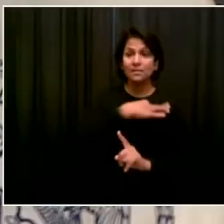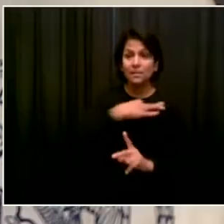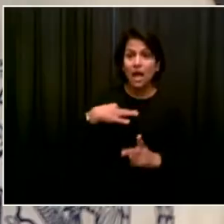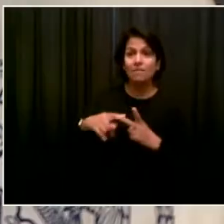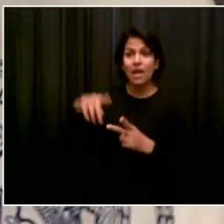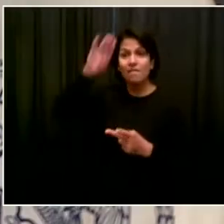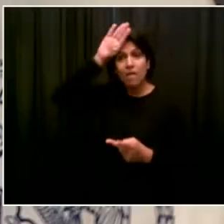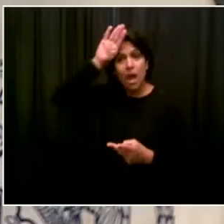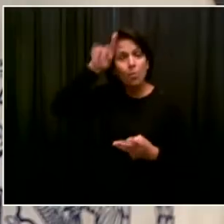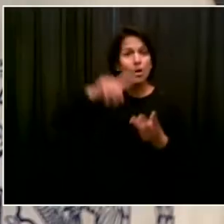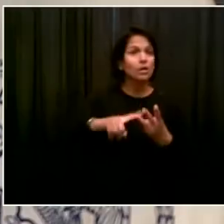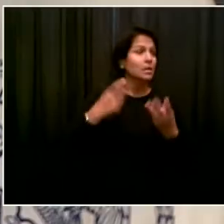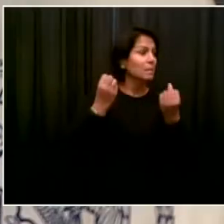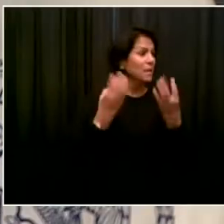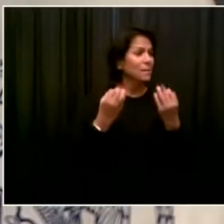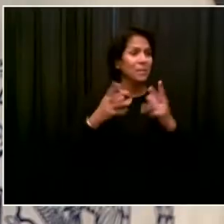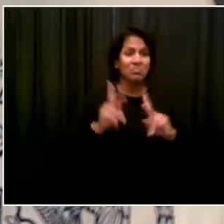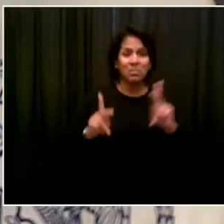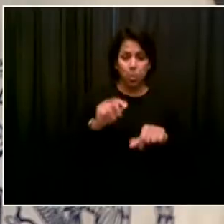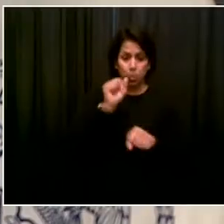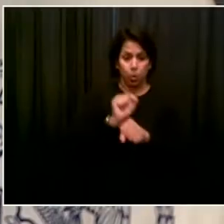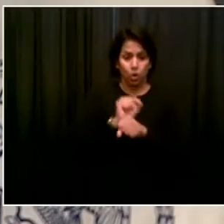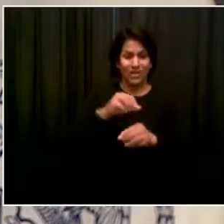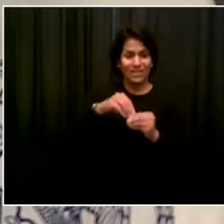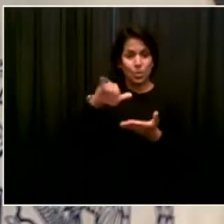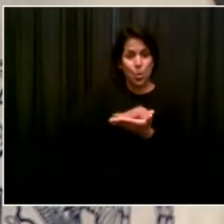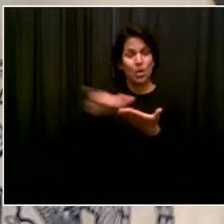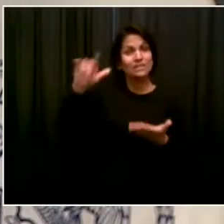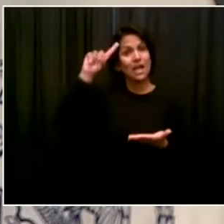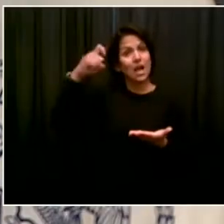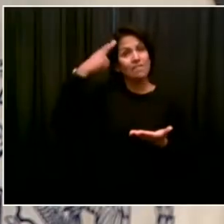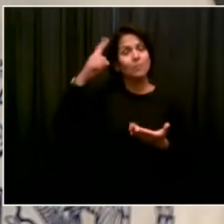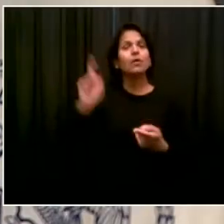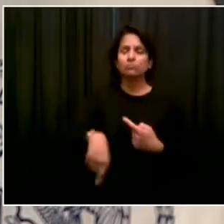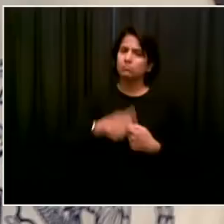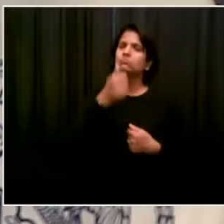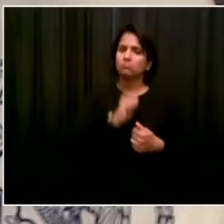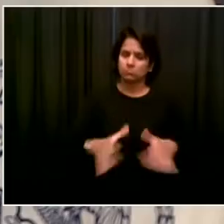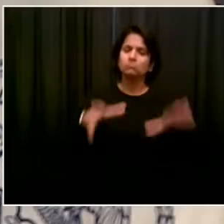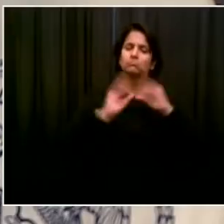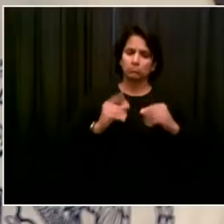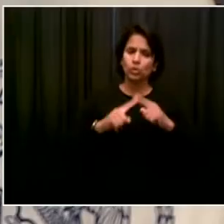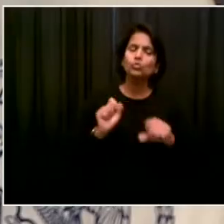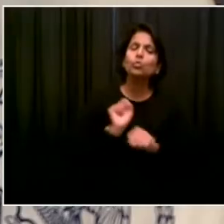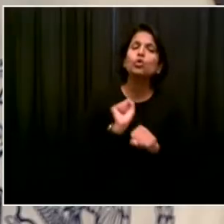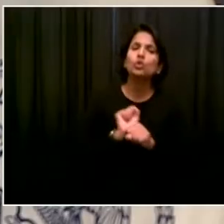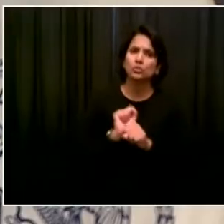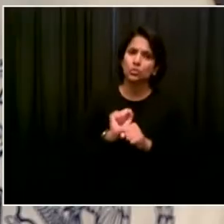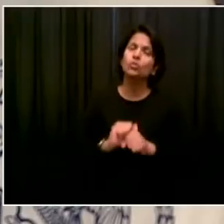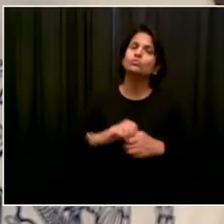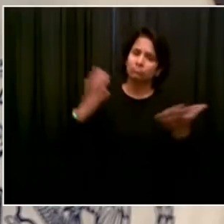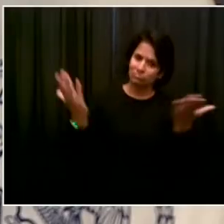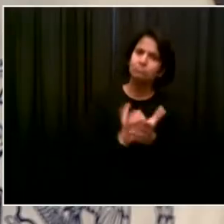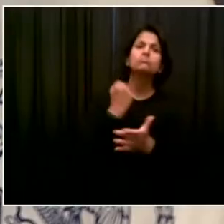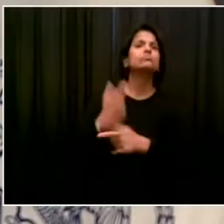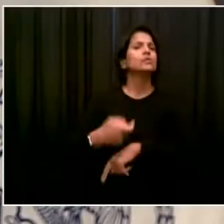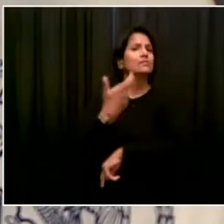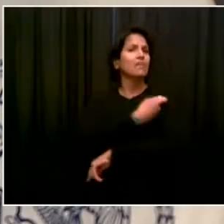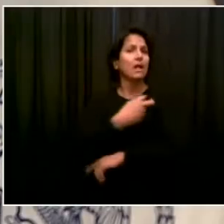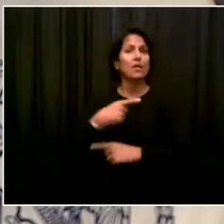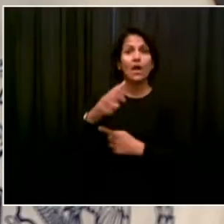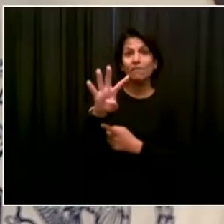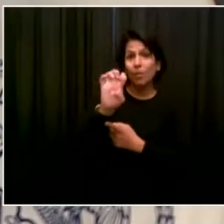enforcement officers have been lost to COVID nationwide. The single biggest killer of those who protect